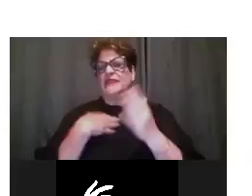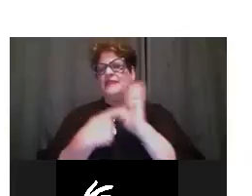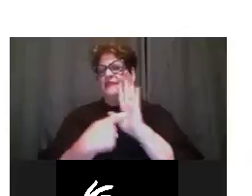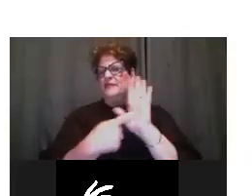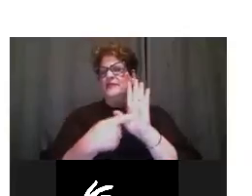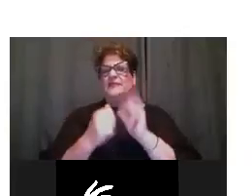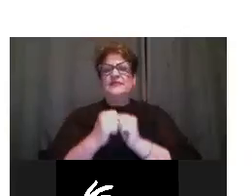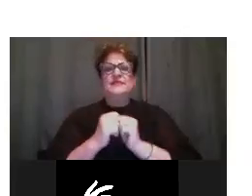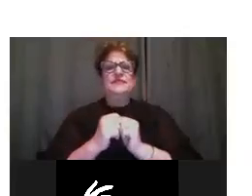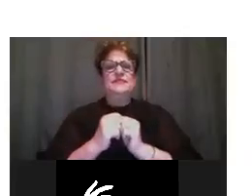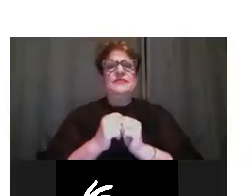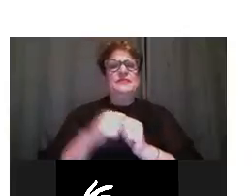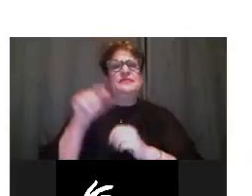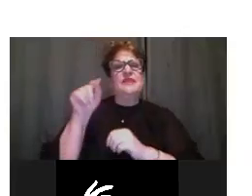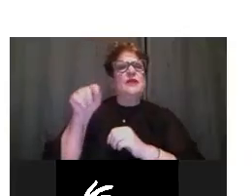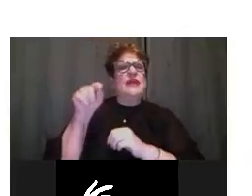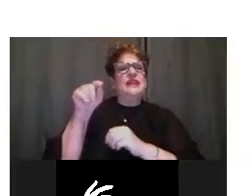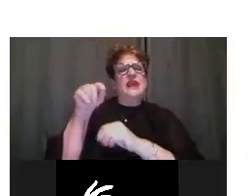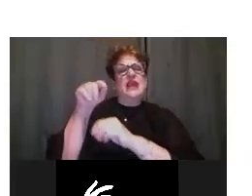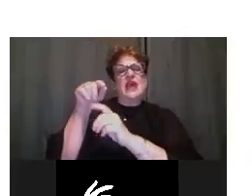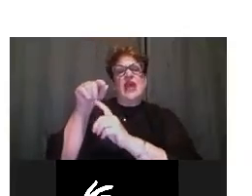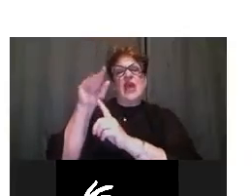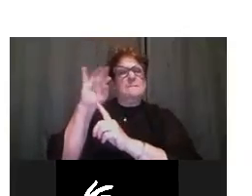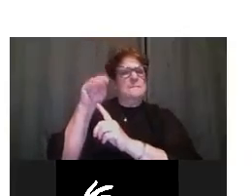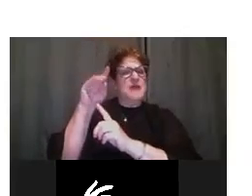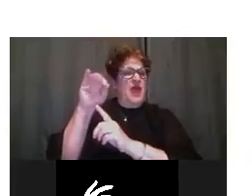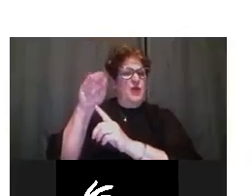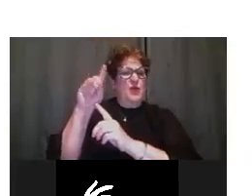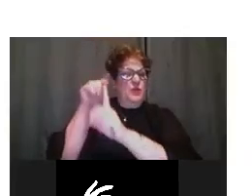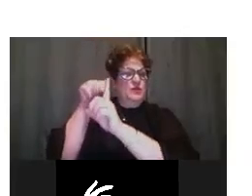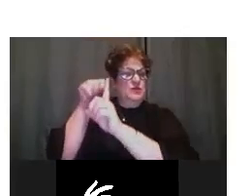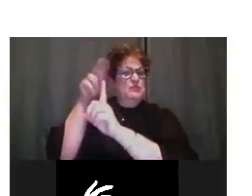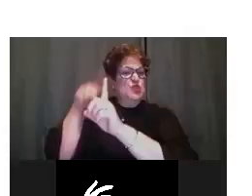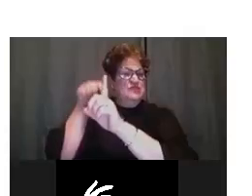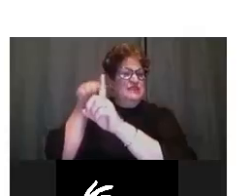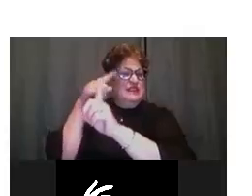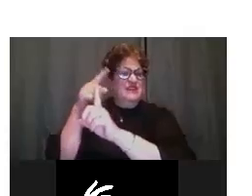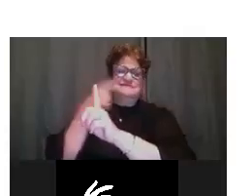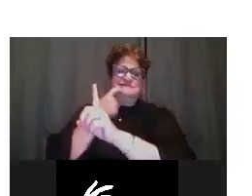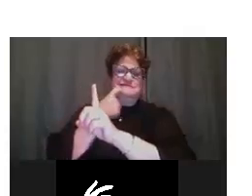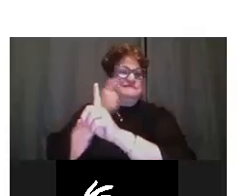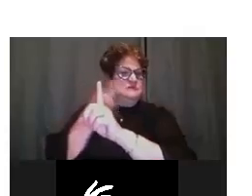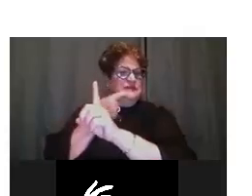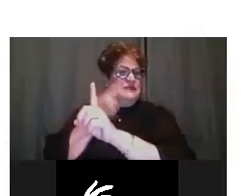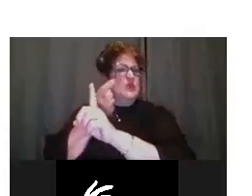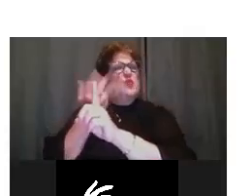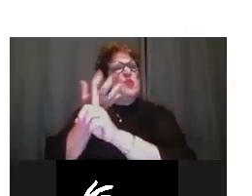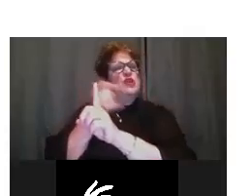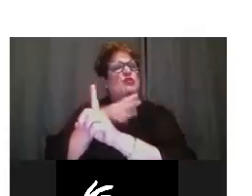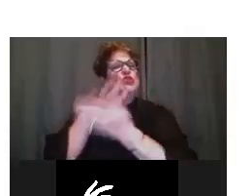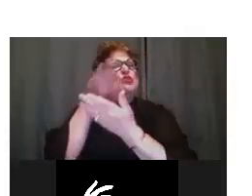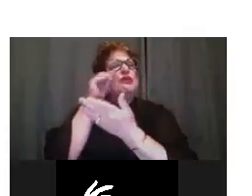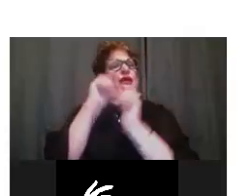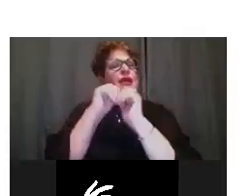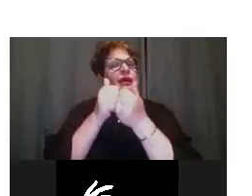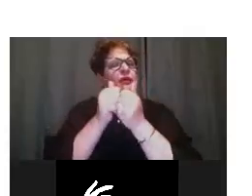Parent Amparo said recently about learning how to ask for things. I wanted to share that today